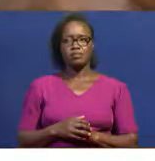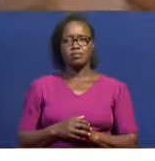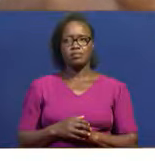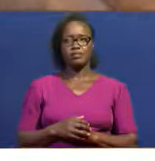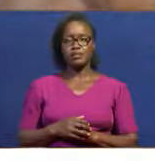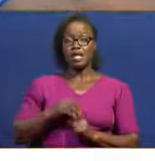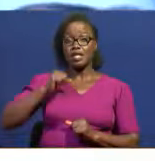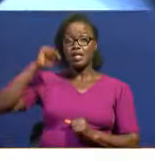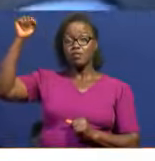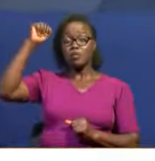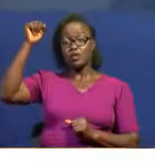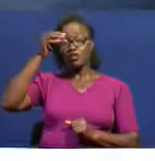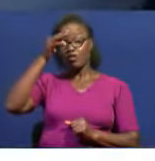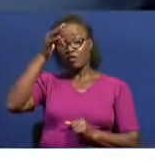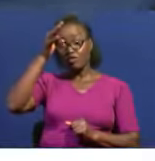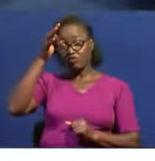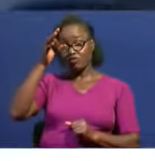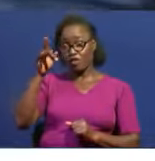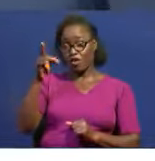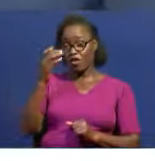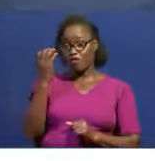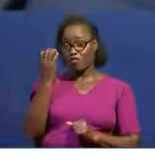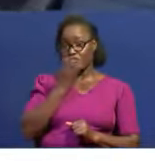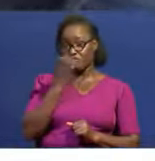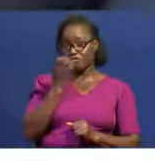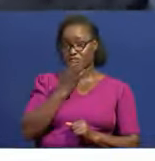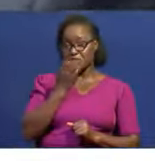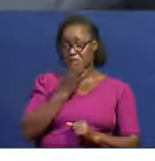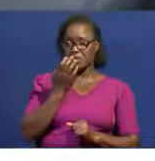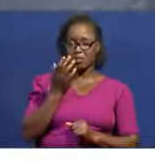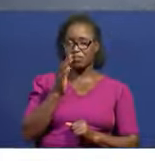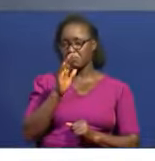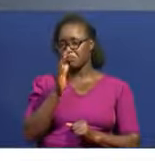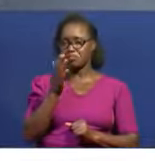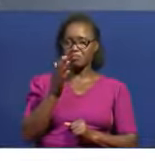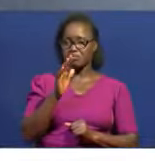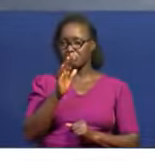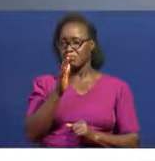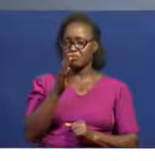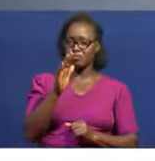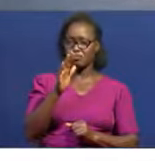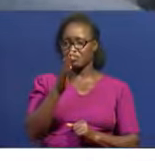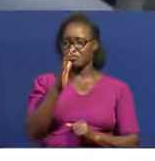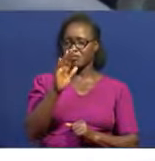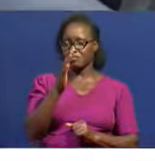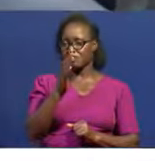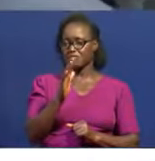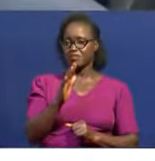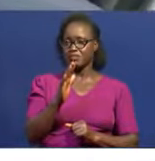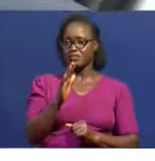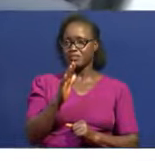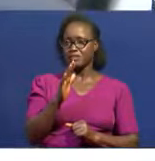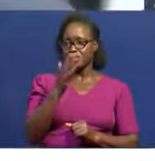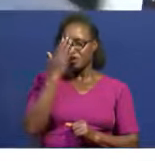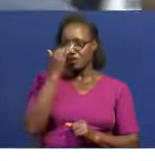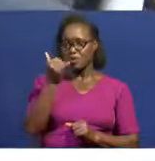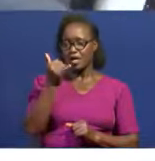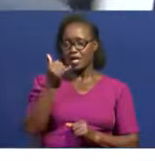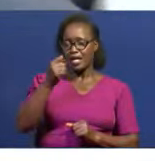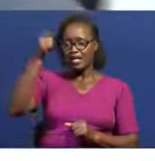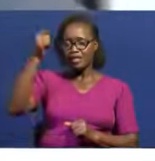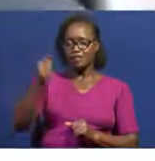The political future of impeached deputy president Rigathi Gachagua appears to be fast fading after a three-judge